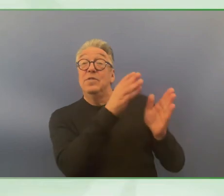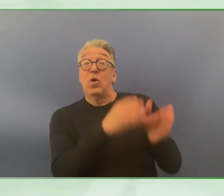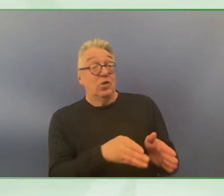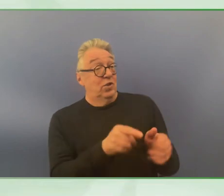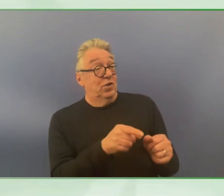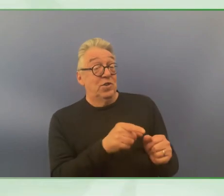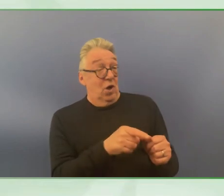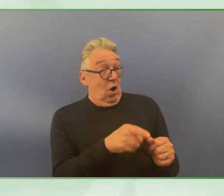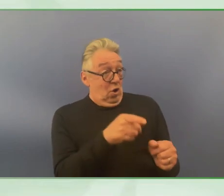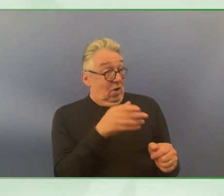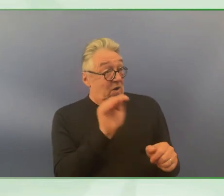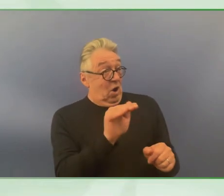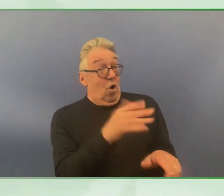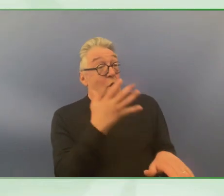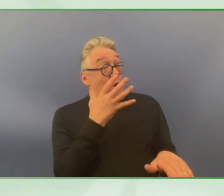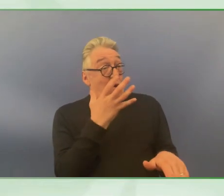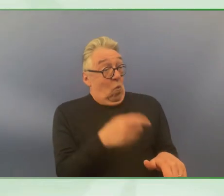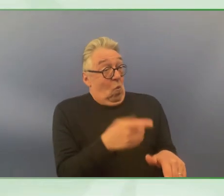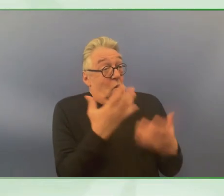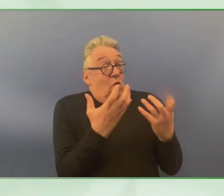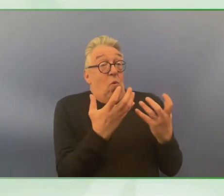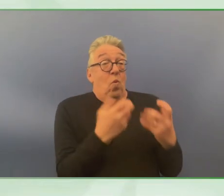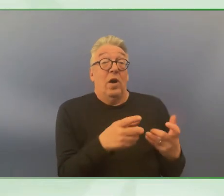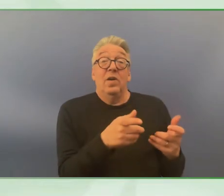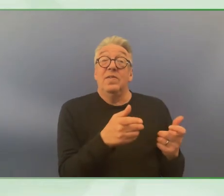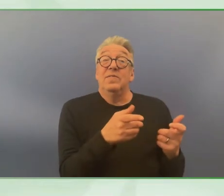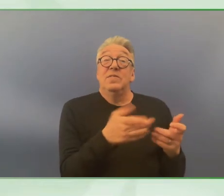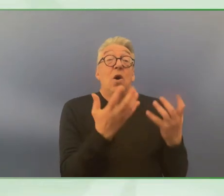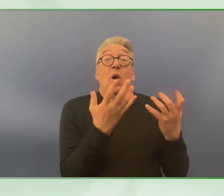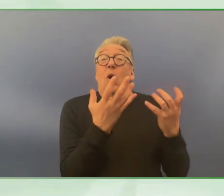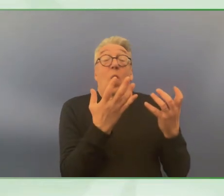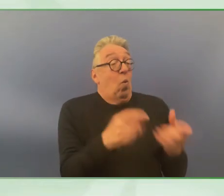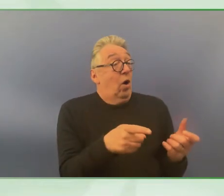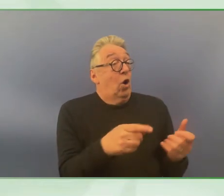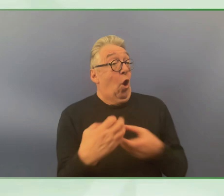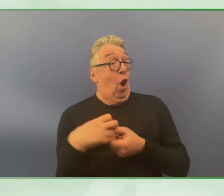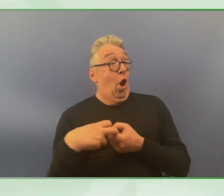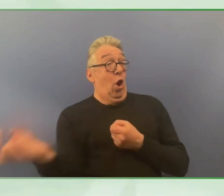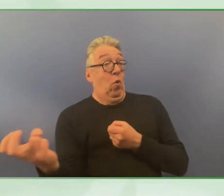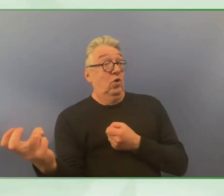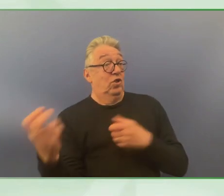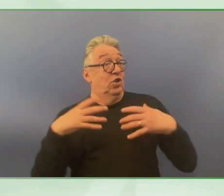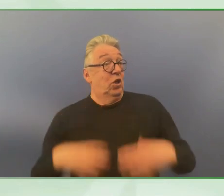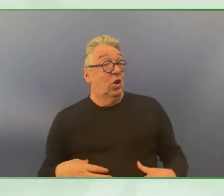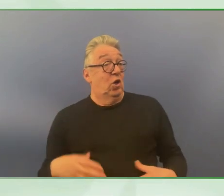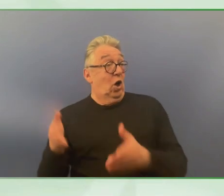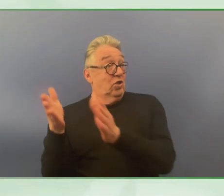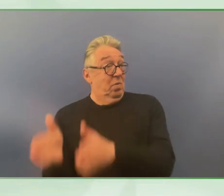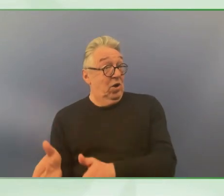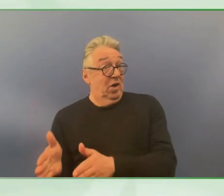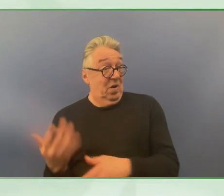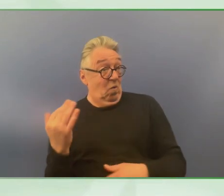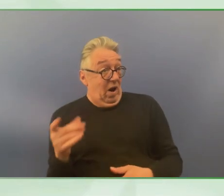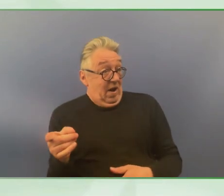not accessible, or that your stores are perfectly designed for everyone and the customer service is there for everyone, which makes you